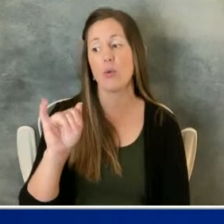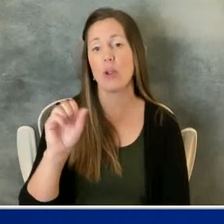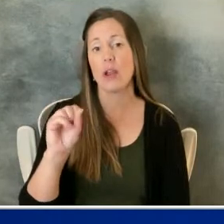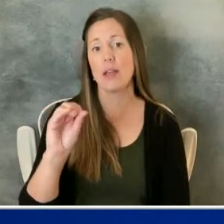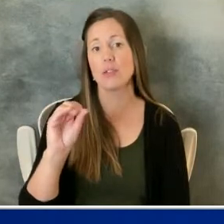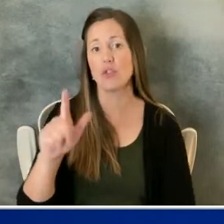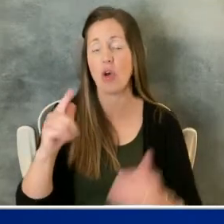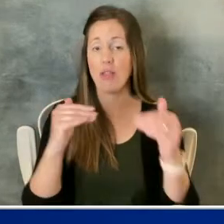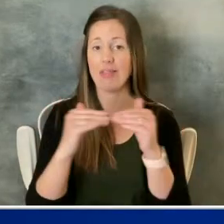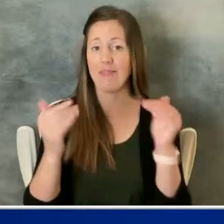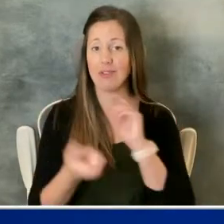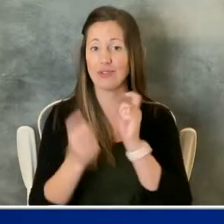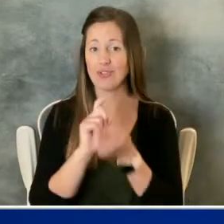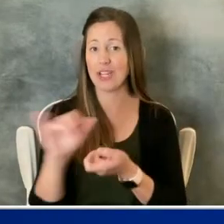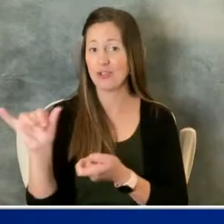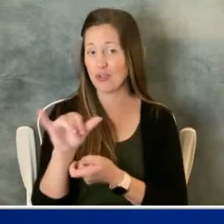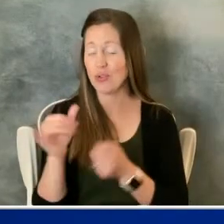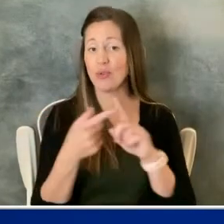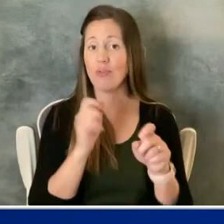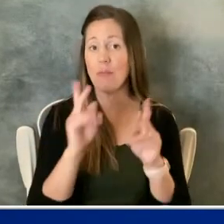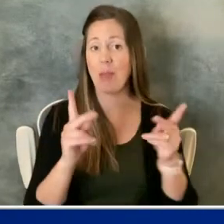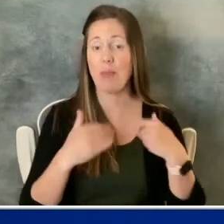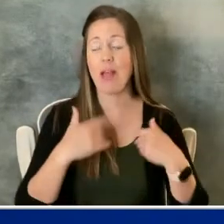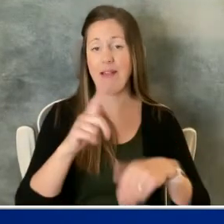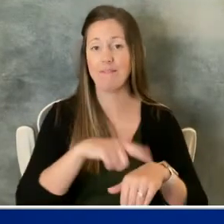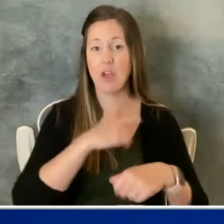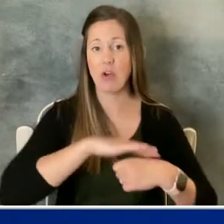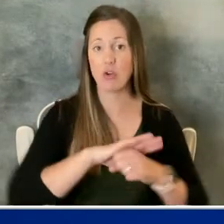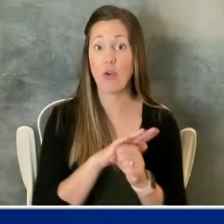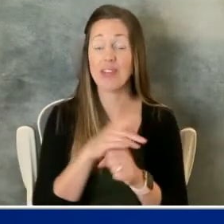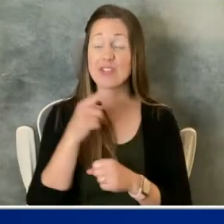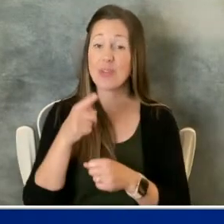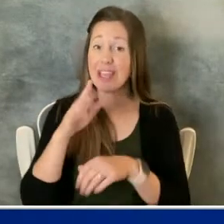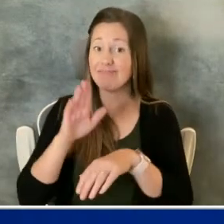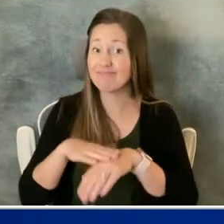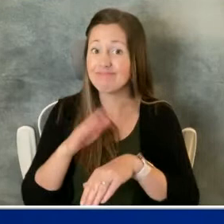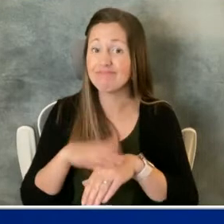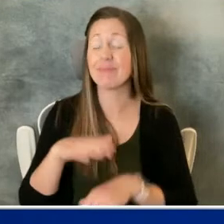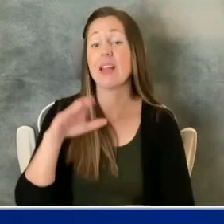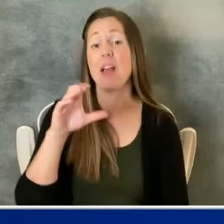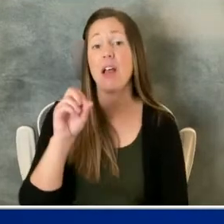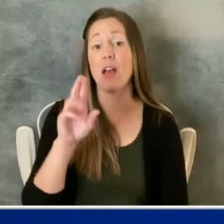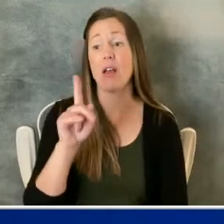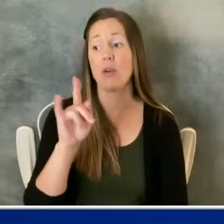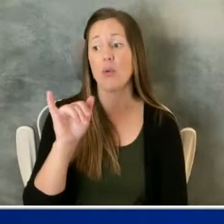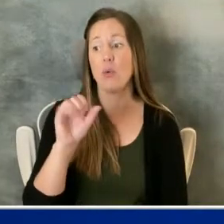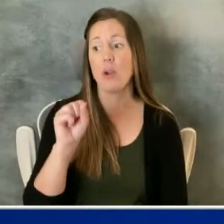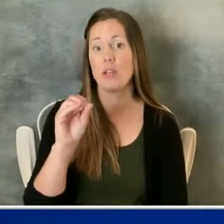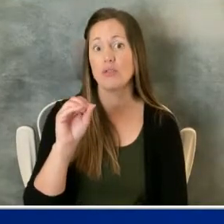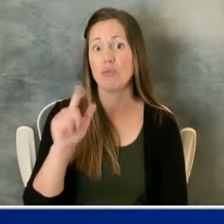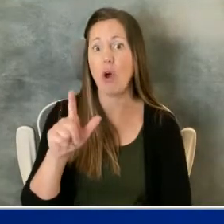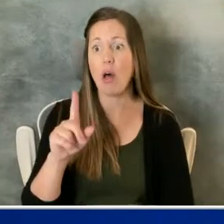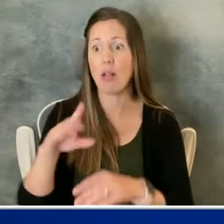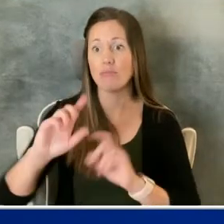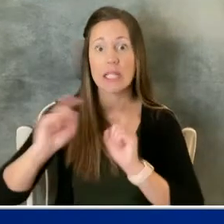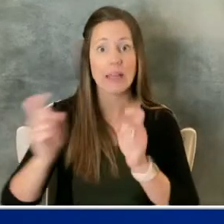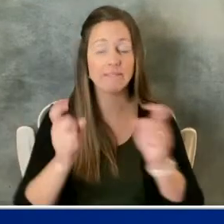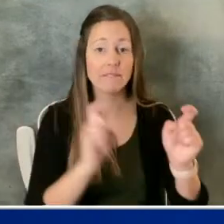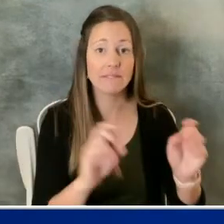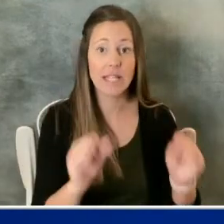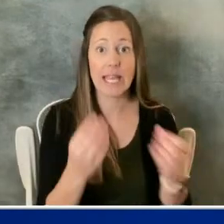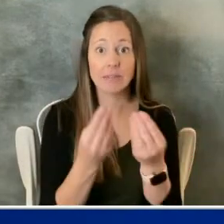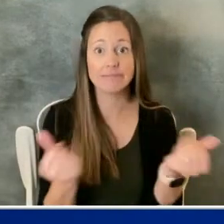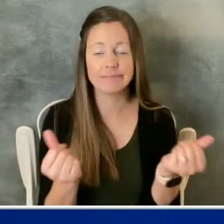long COVID as well. So they do caution that just giving cortisol, though, is not the answer to this, but we are getting one step closer